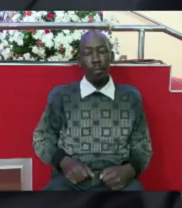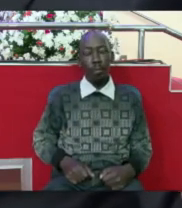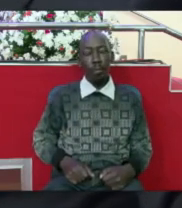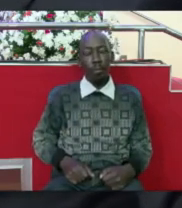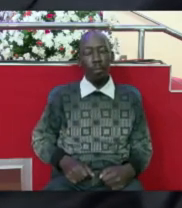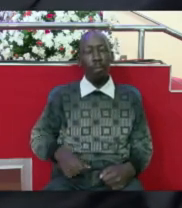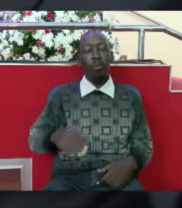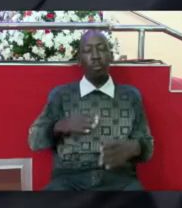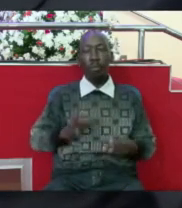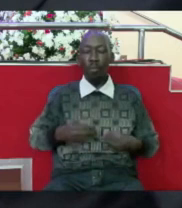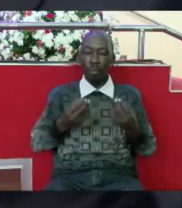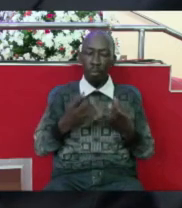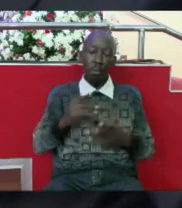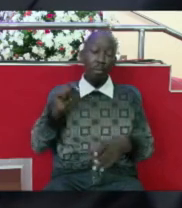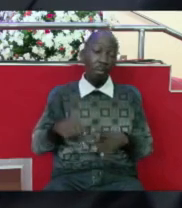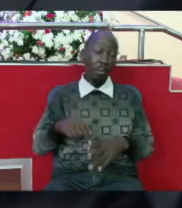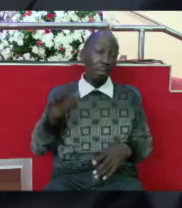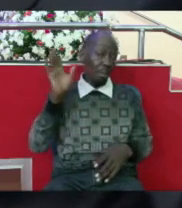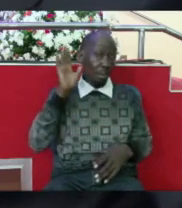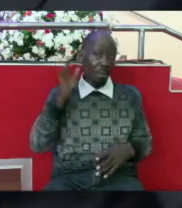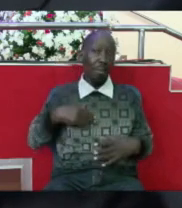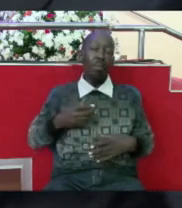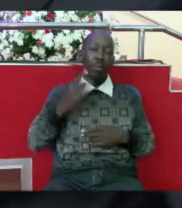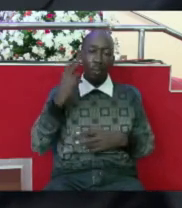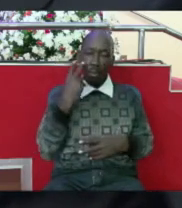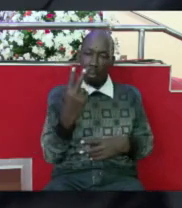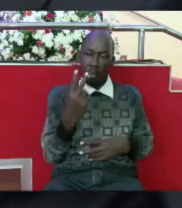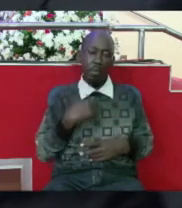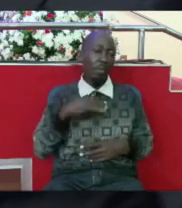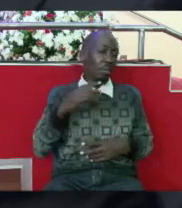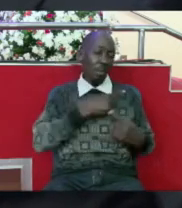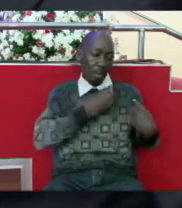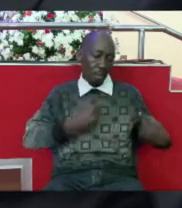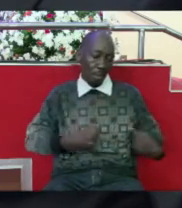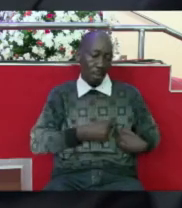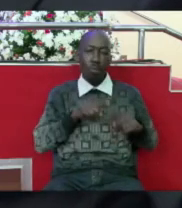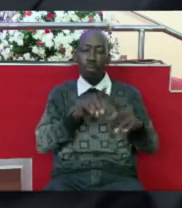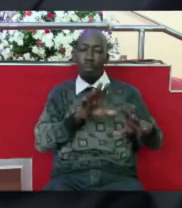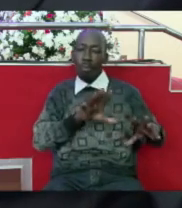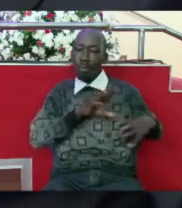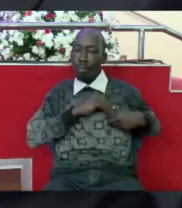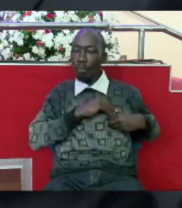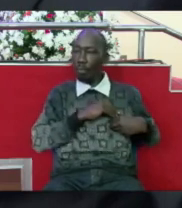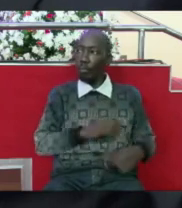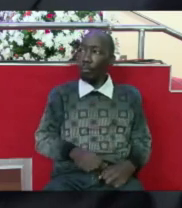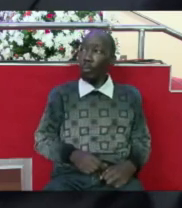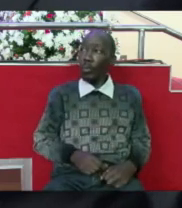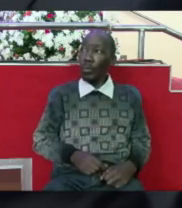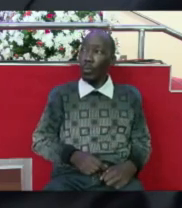Let every ear that is here, eye to see, and a heart to receive